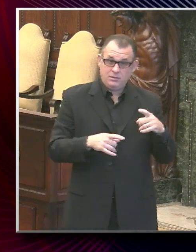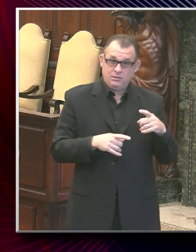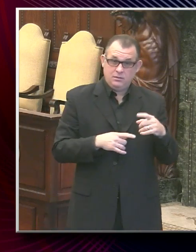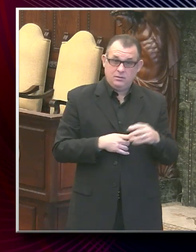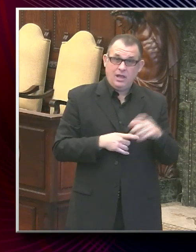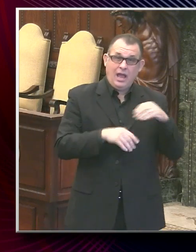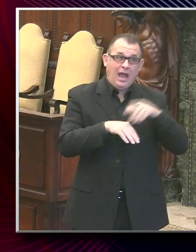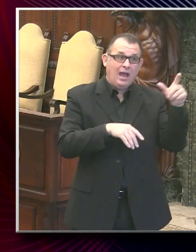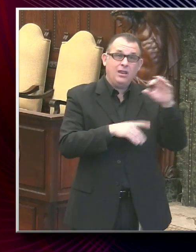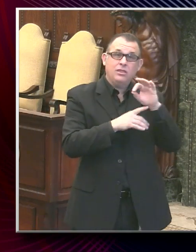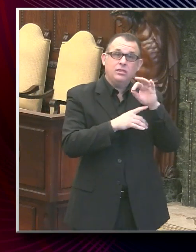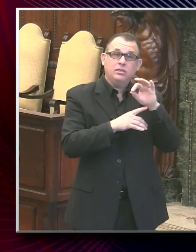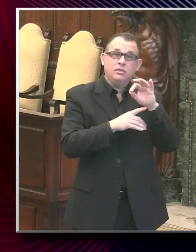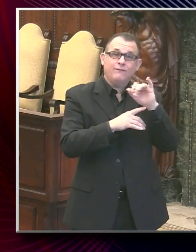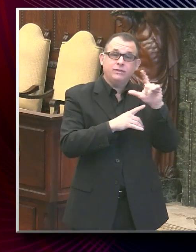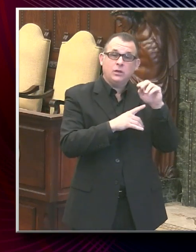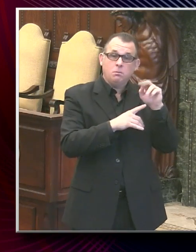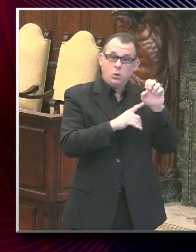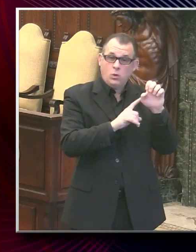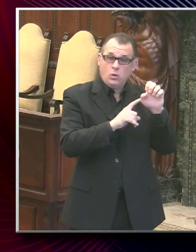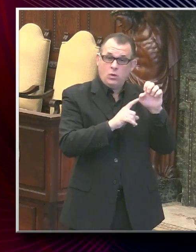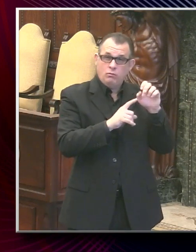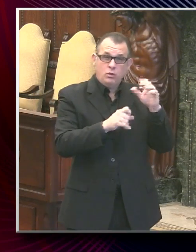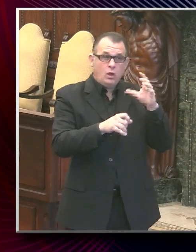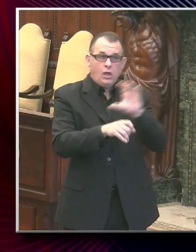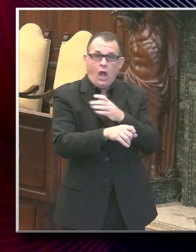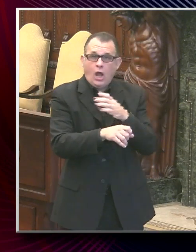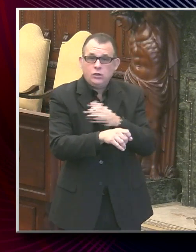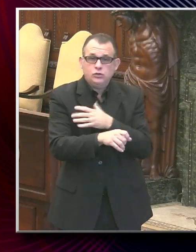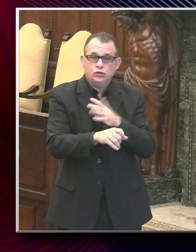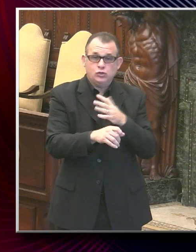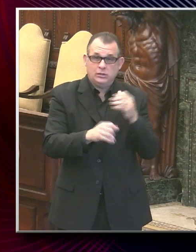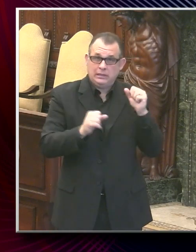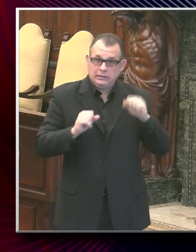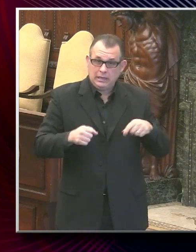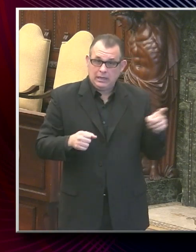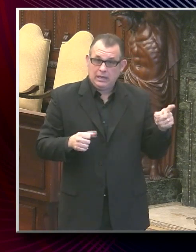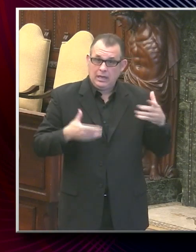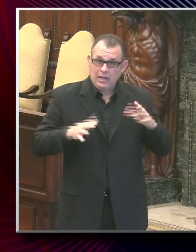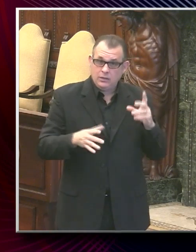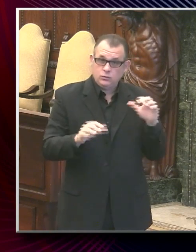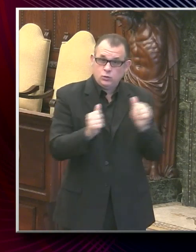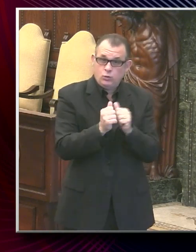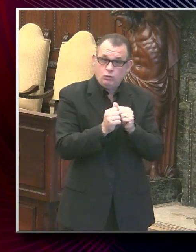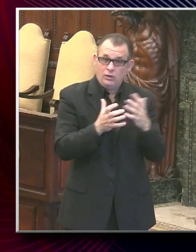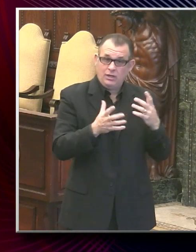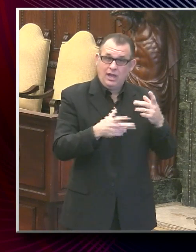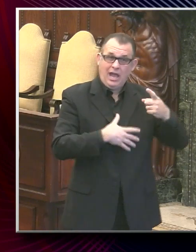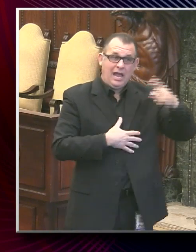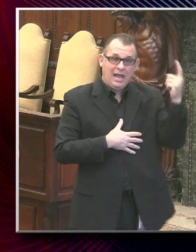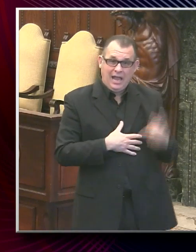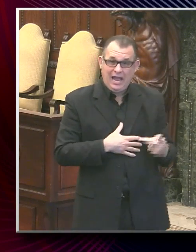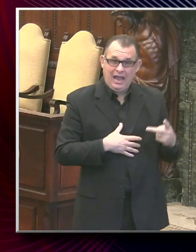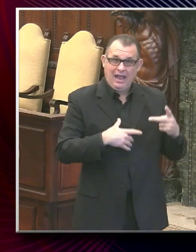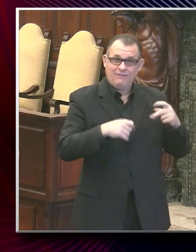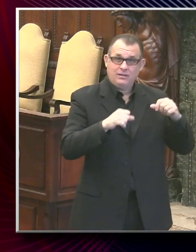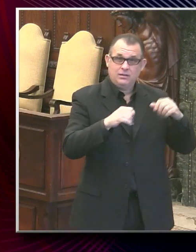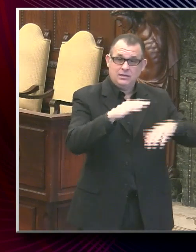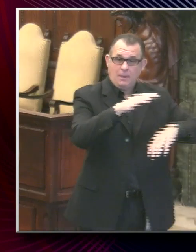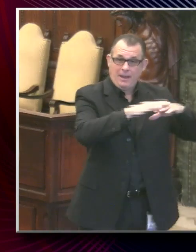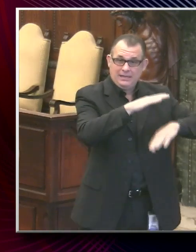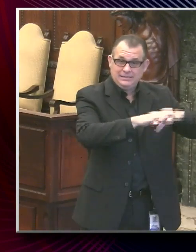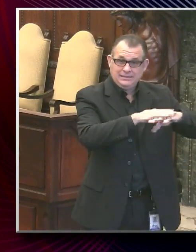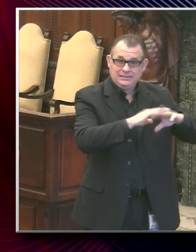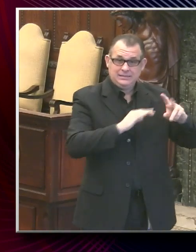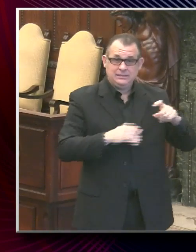let's say, are they able to do it with half capacity? What are the current regarding that? So we're not permitting events of 25 or more people